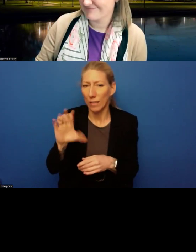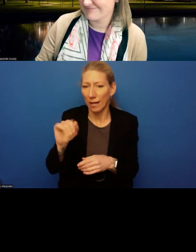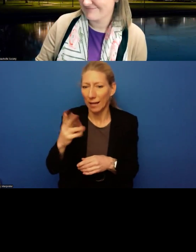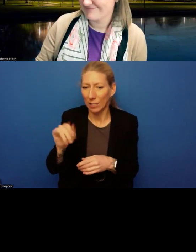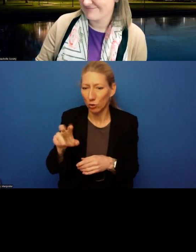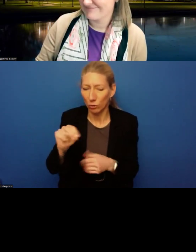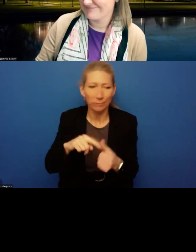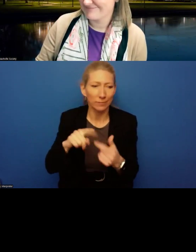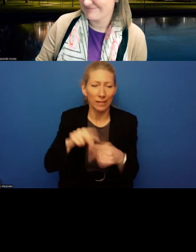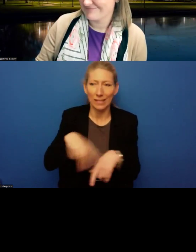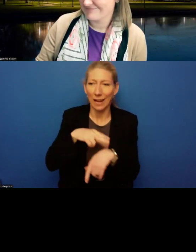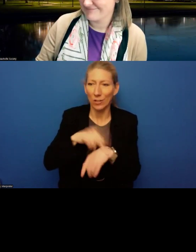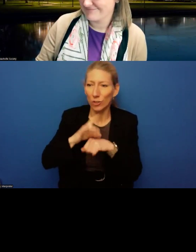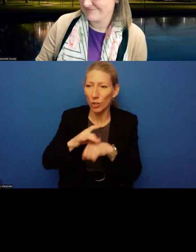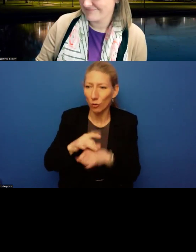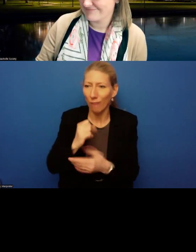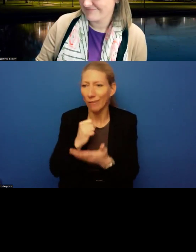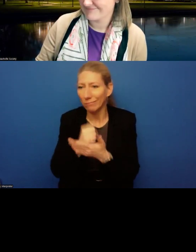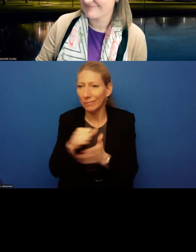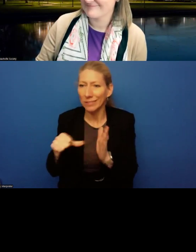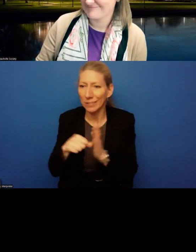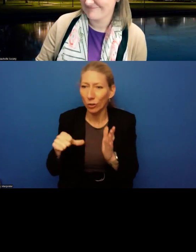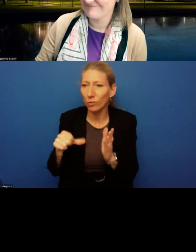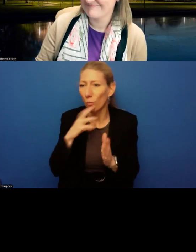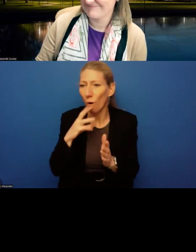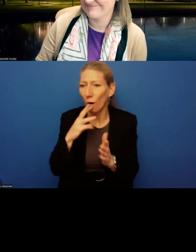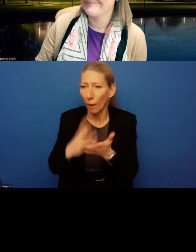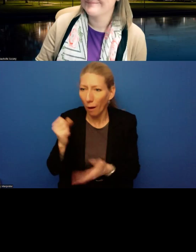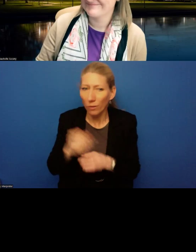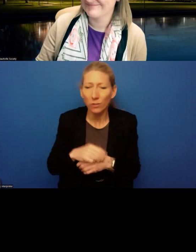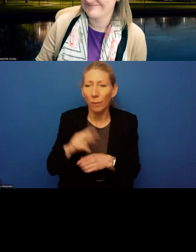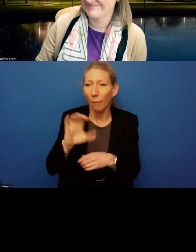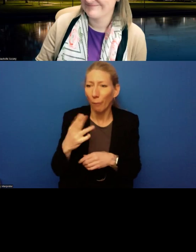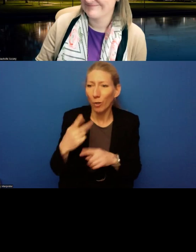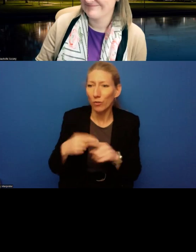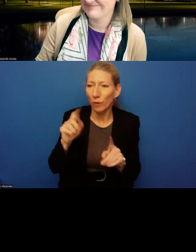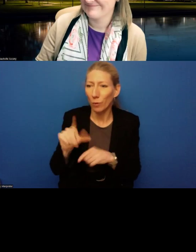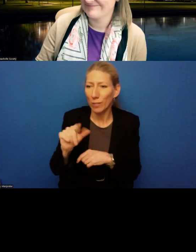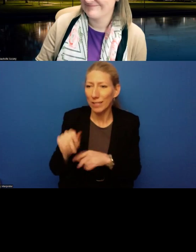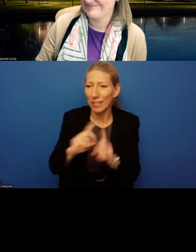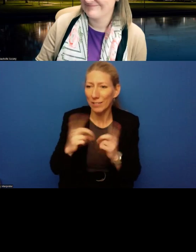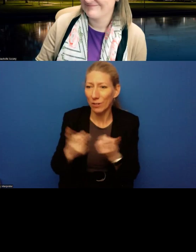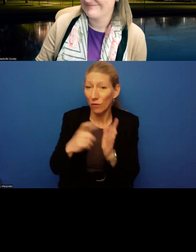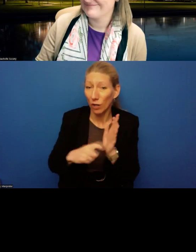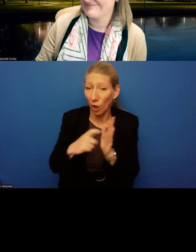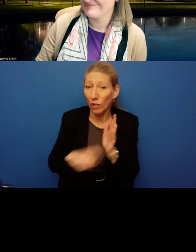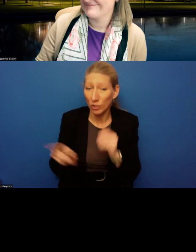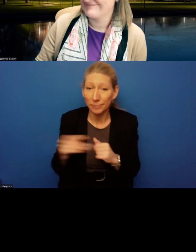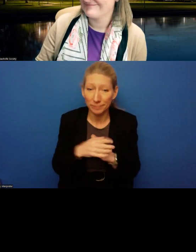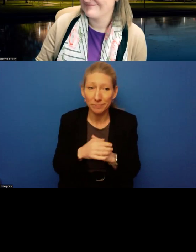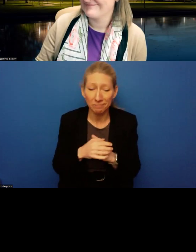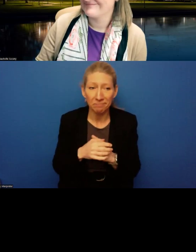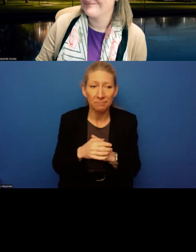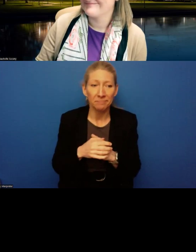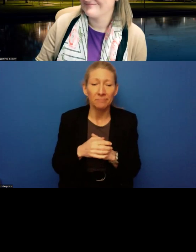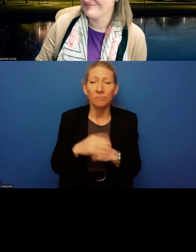Geo branded stickers and water bottles, and merch from the Louisiana Division of Archaeology. All stations